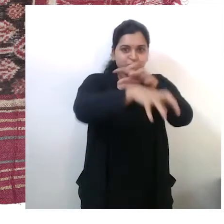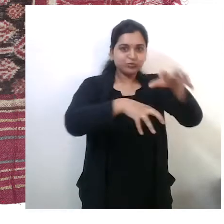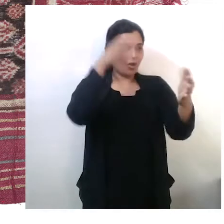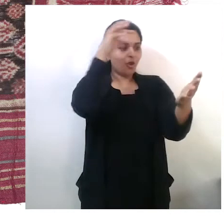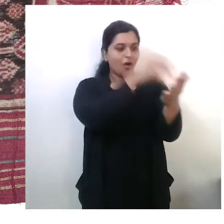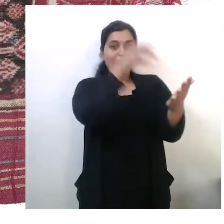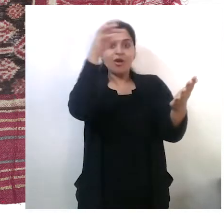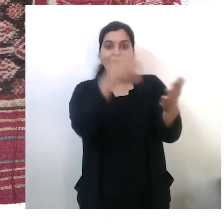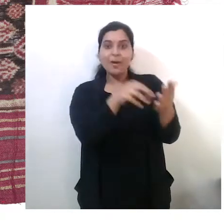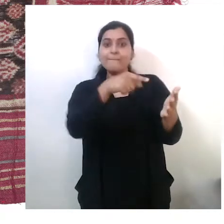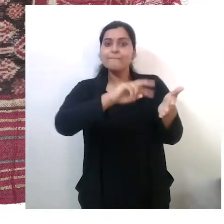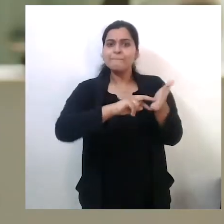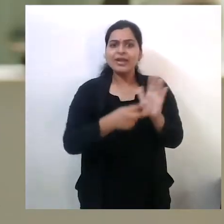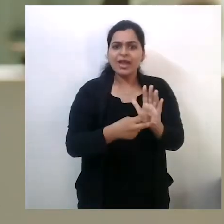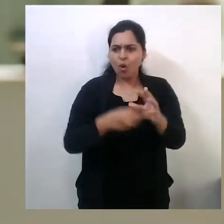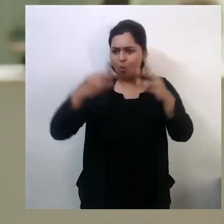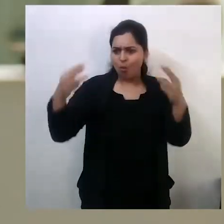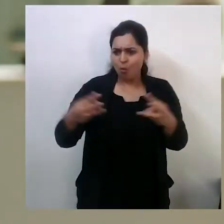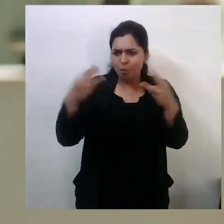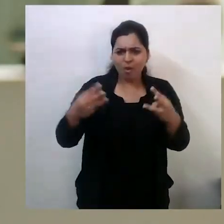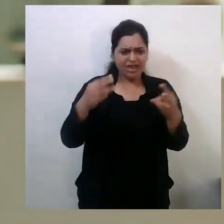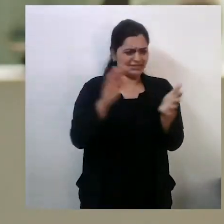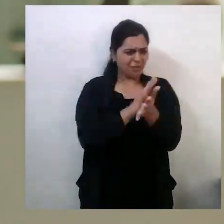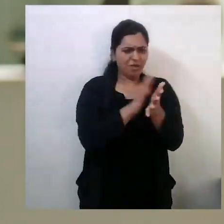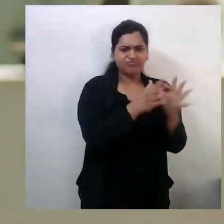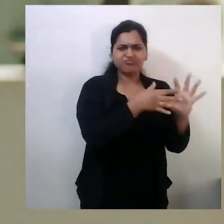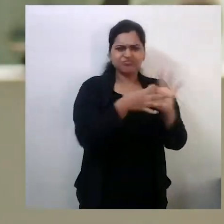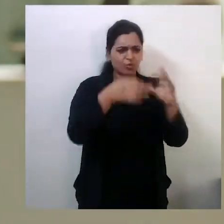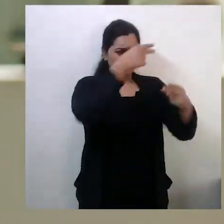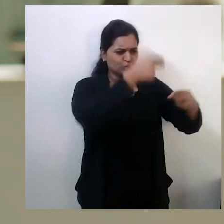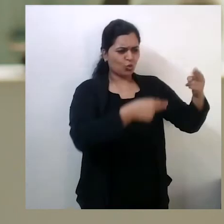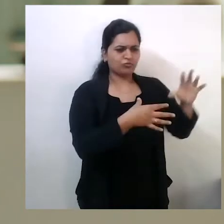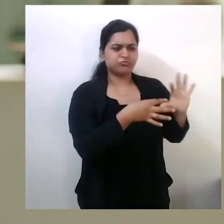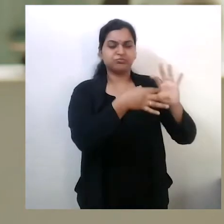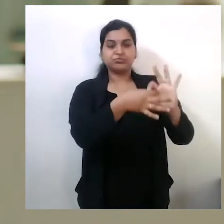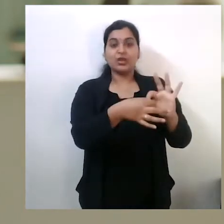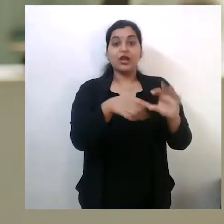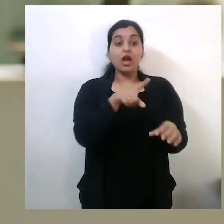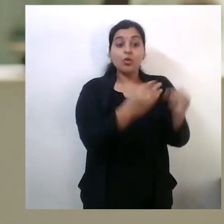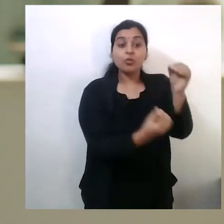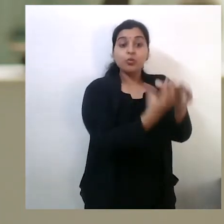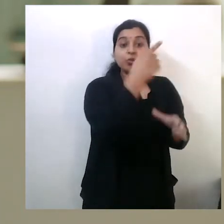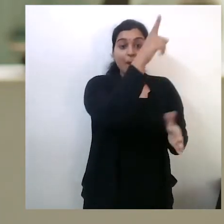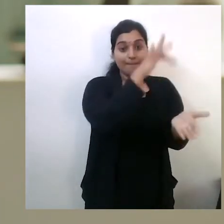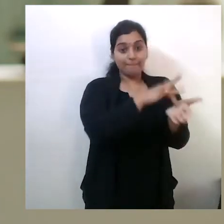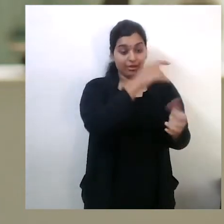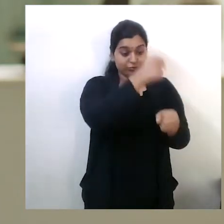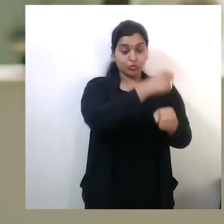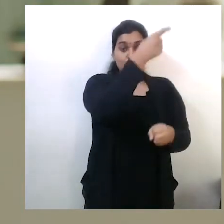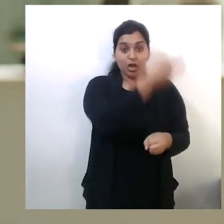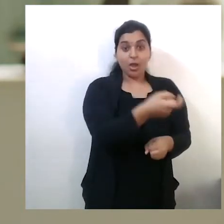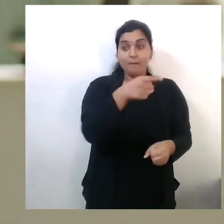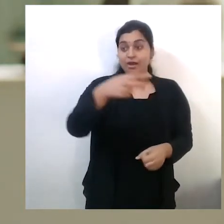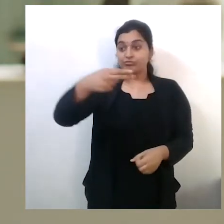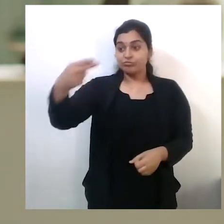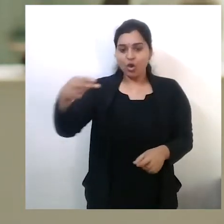and ceremonial worship. Although patola technique originated in Gujarat, it quickly became popular in